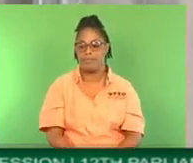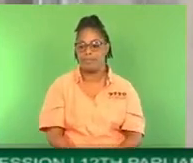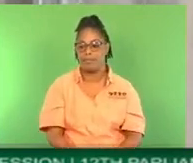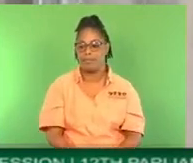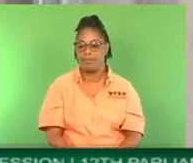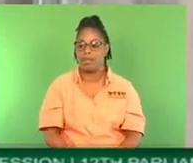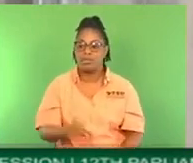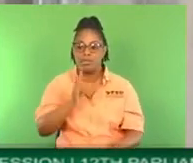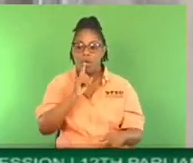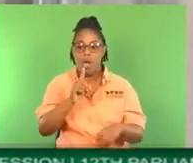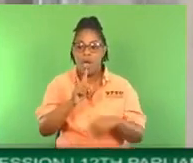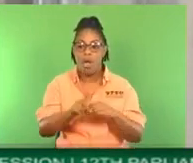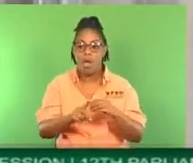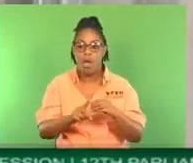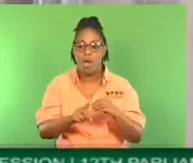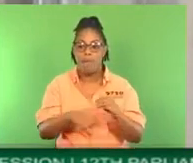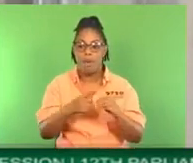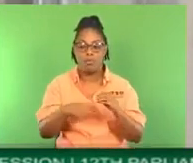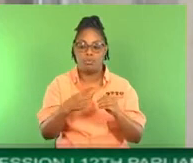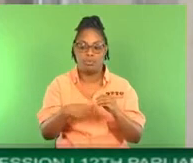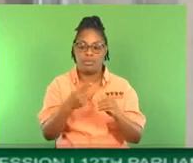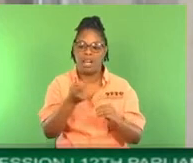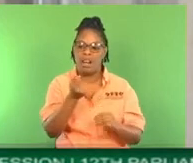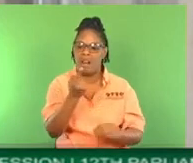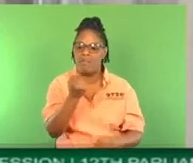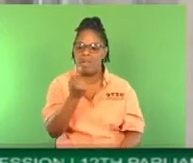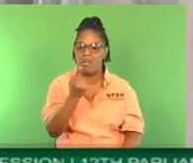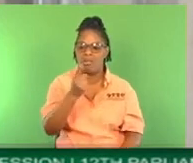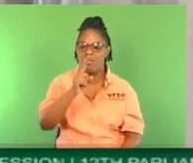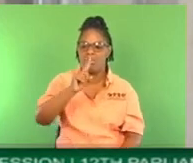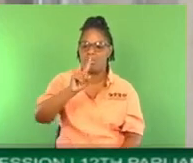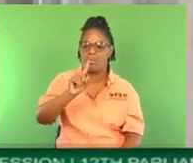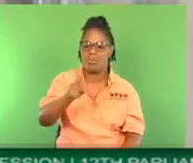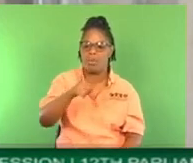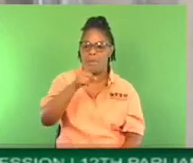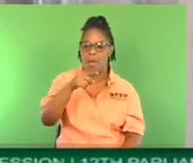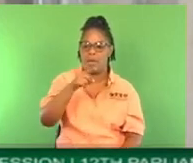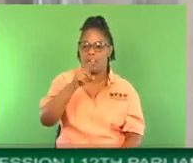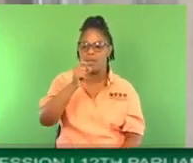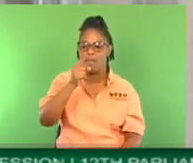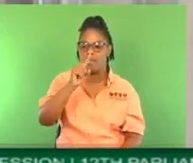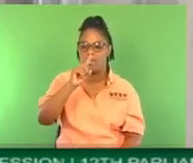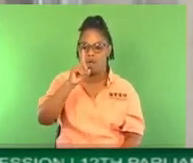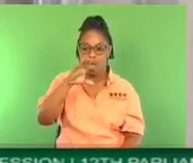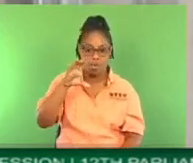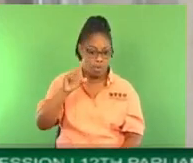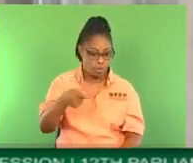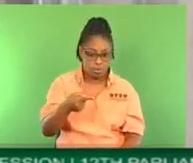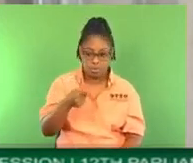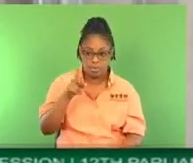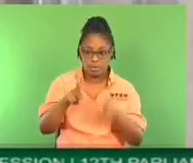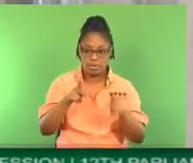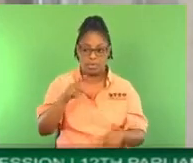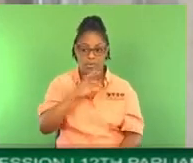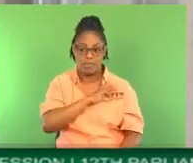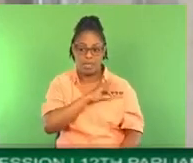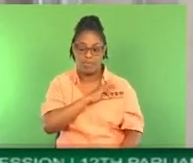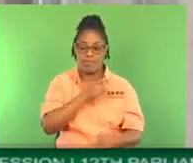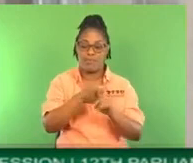111,000 persons will benefit from the new Sangre Grande Hospital, which the Minister of Finance said would open the first